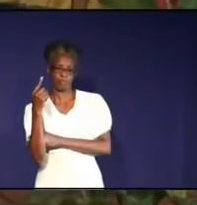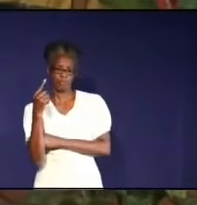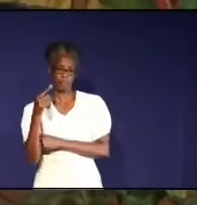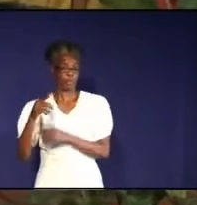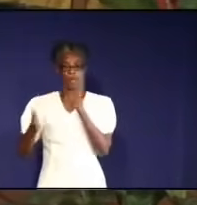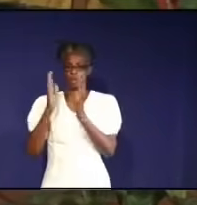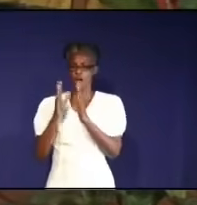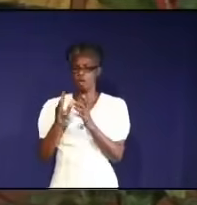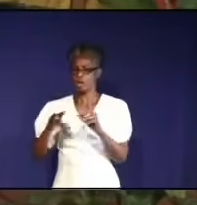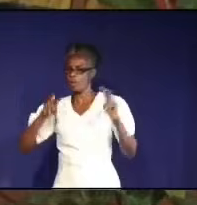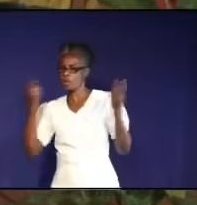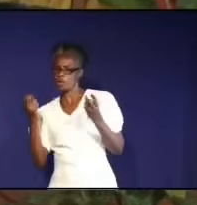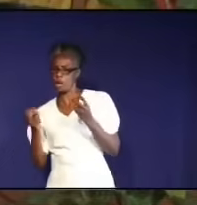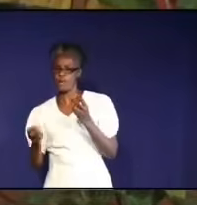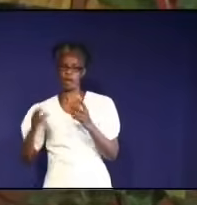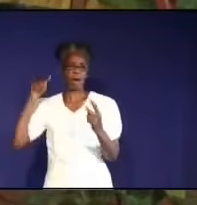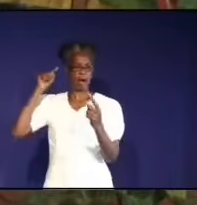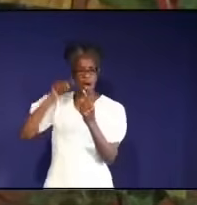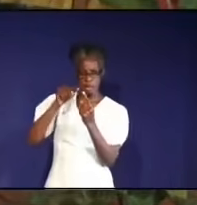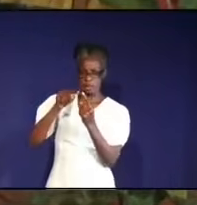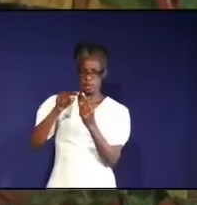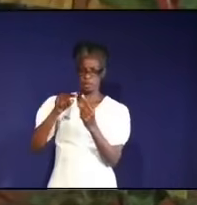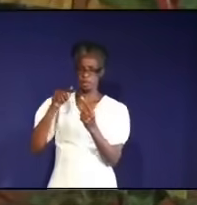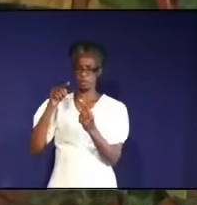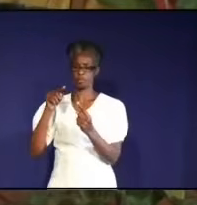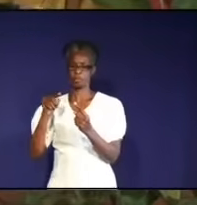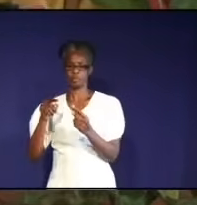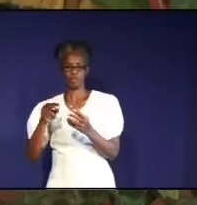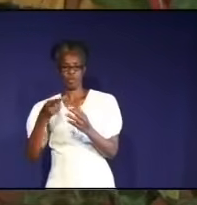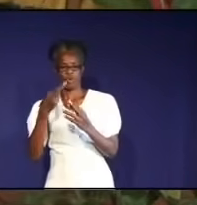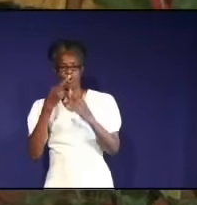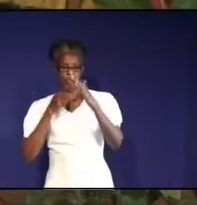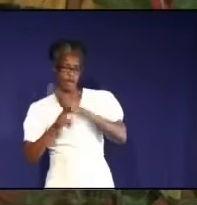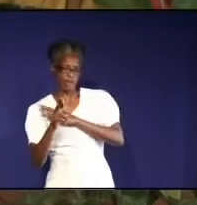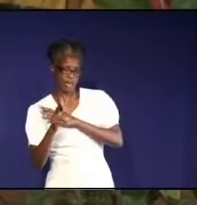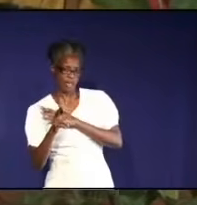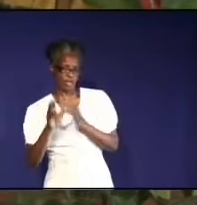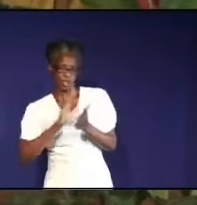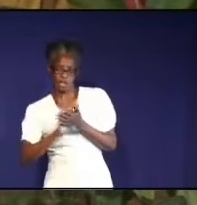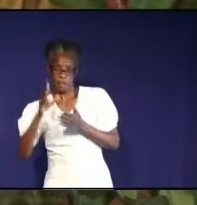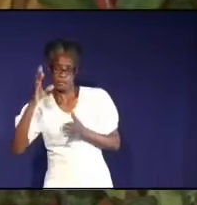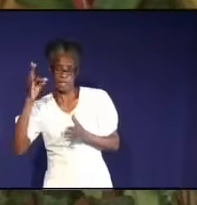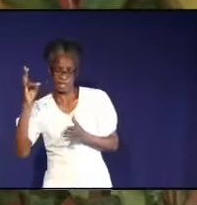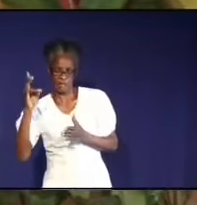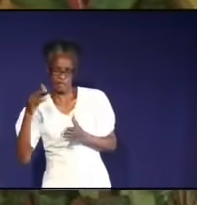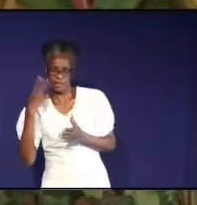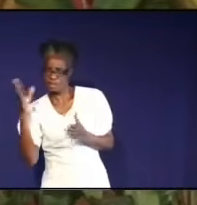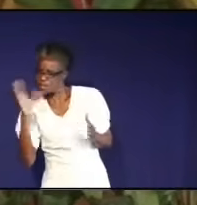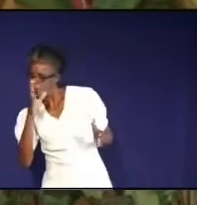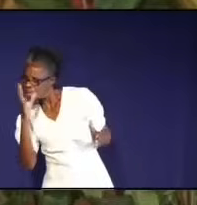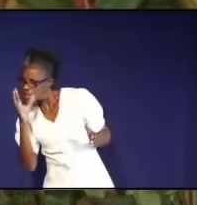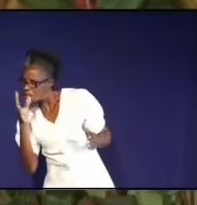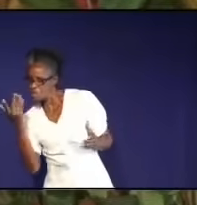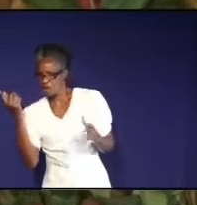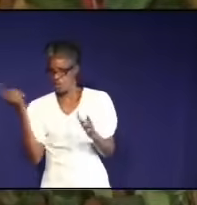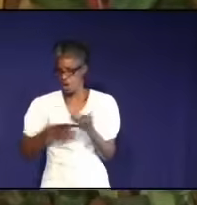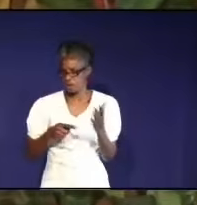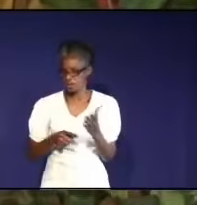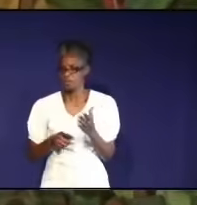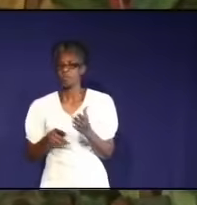Then I'll talk with you about the fact that Revelation 7 is seen as what they call a prophecy of